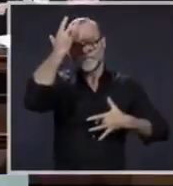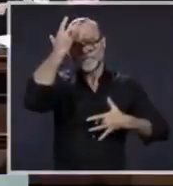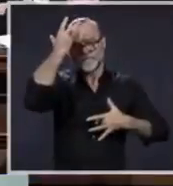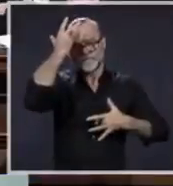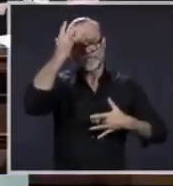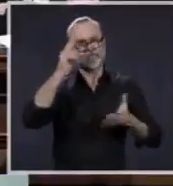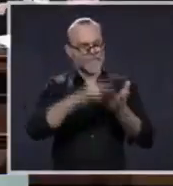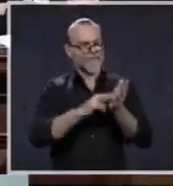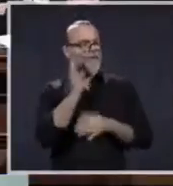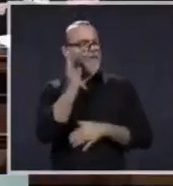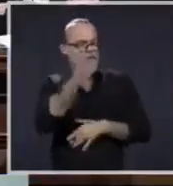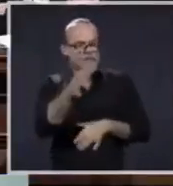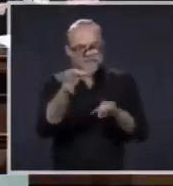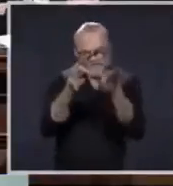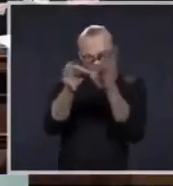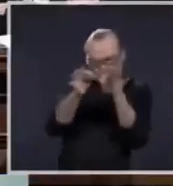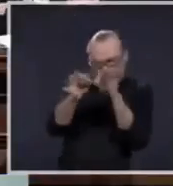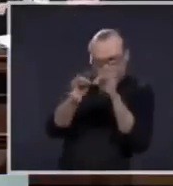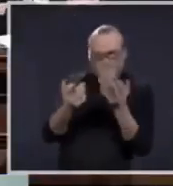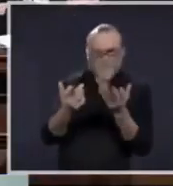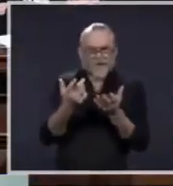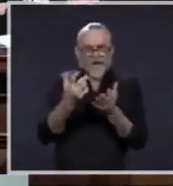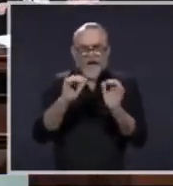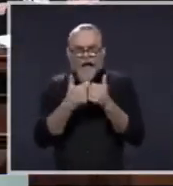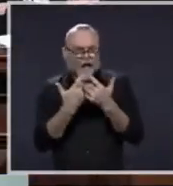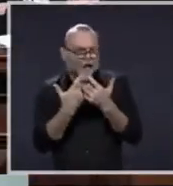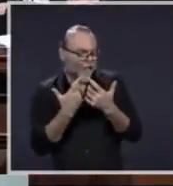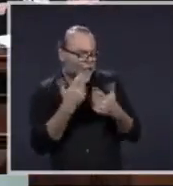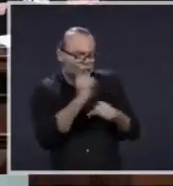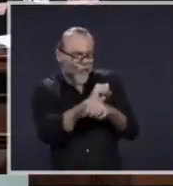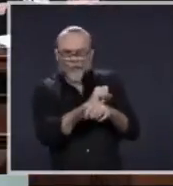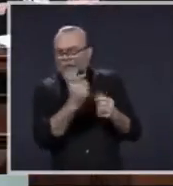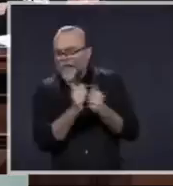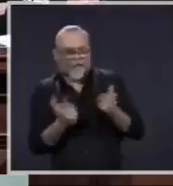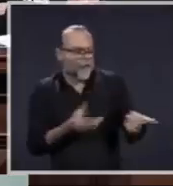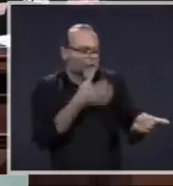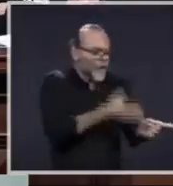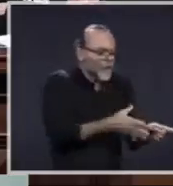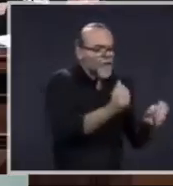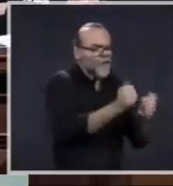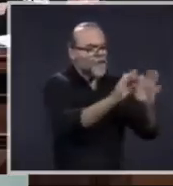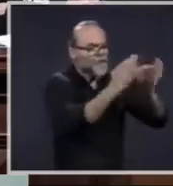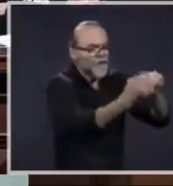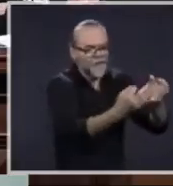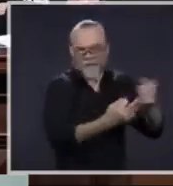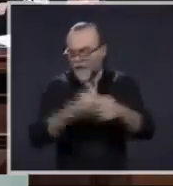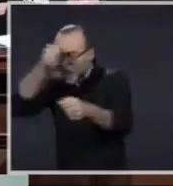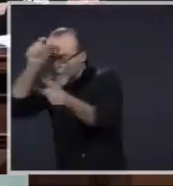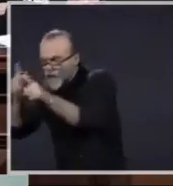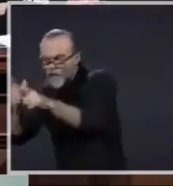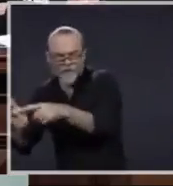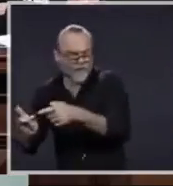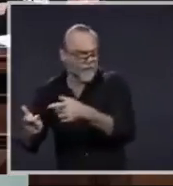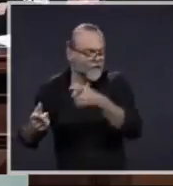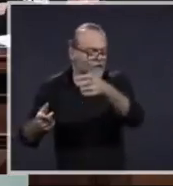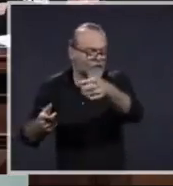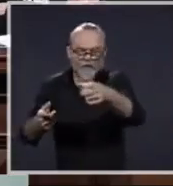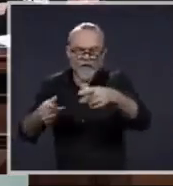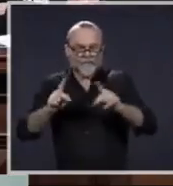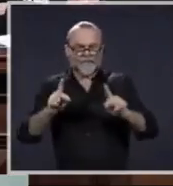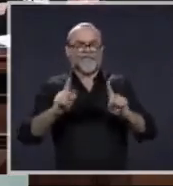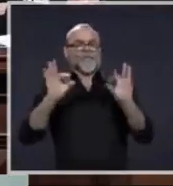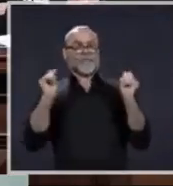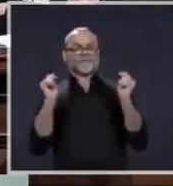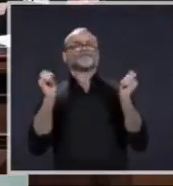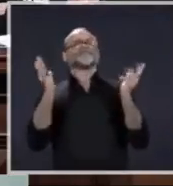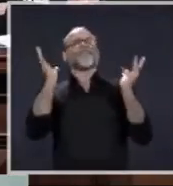You have referred today to controlled transmissions in French a moment ago. Yes. What we want is controlled